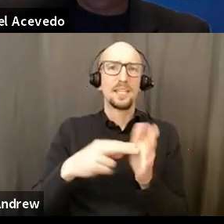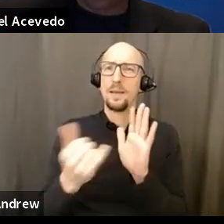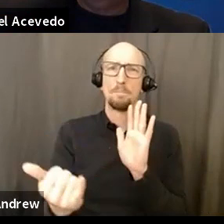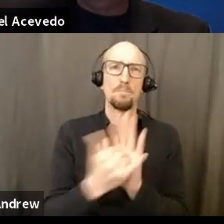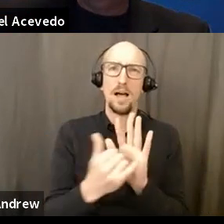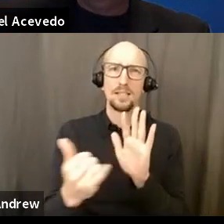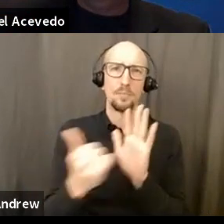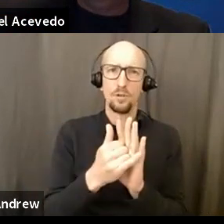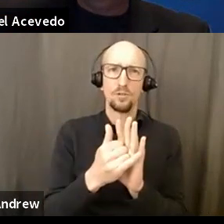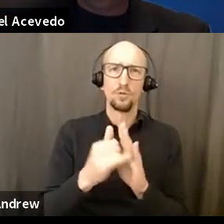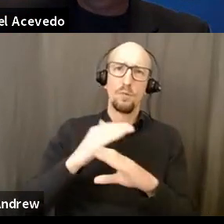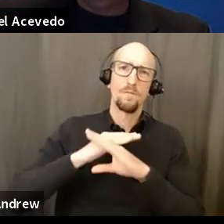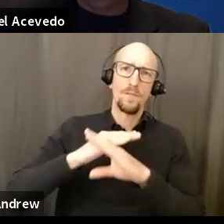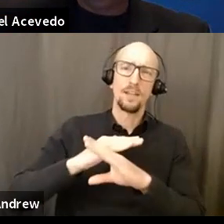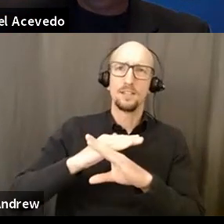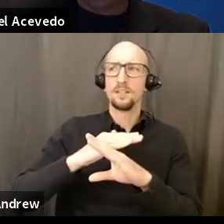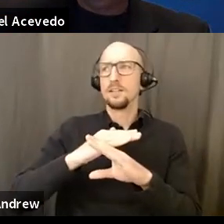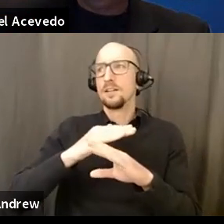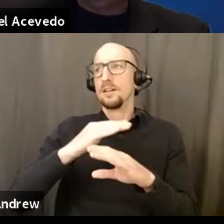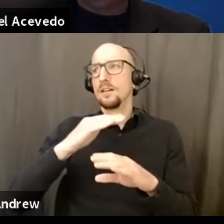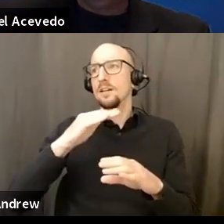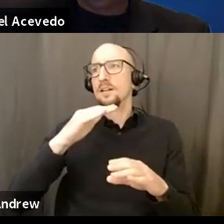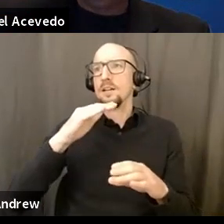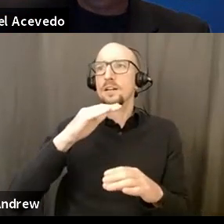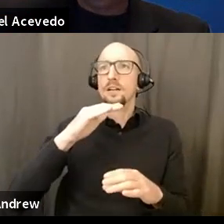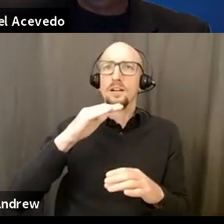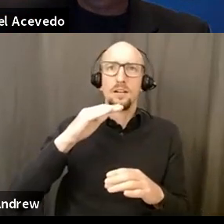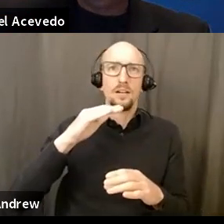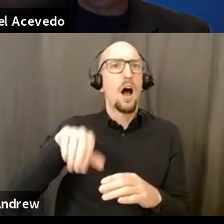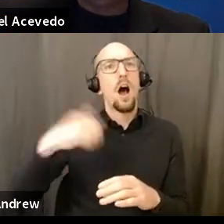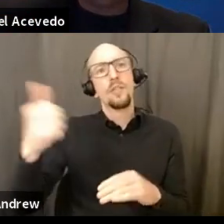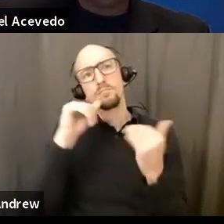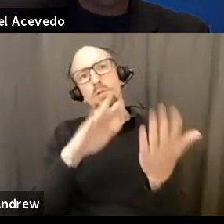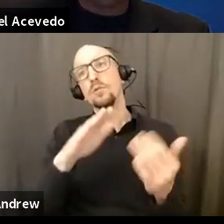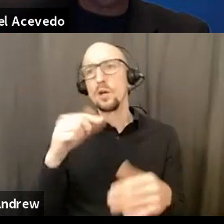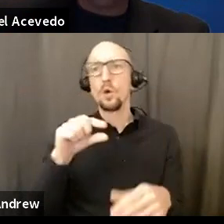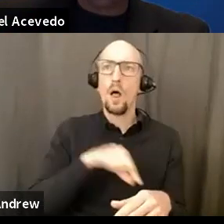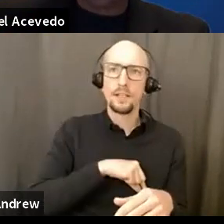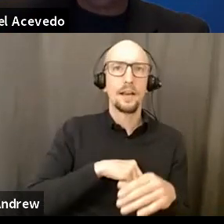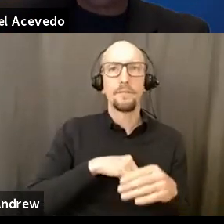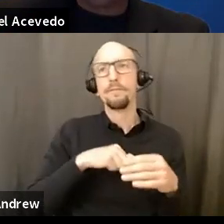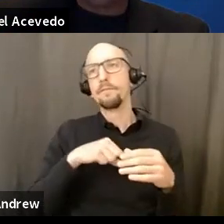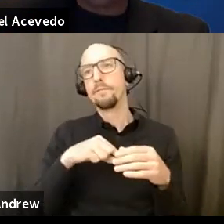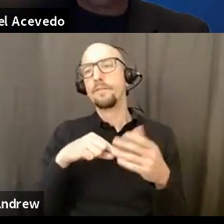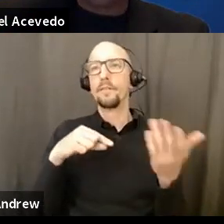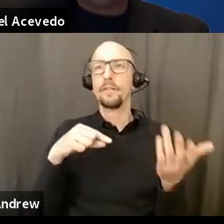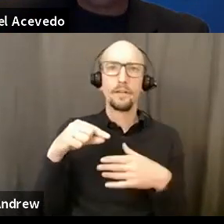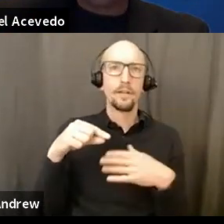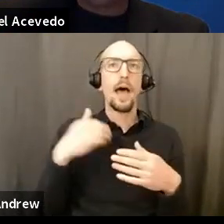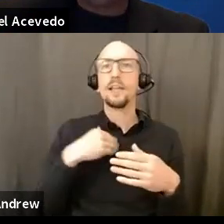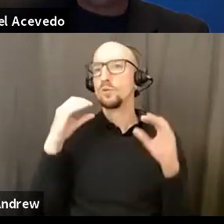ensure that a qualitative measure would be free of such